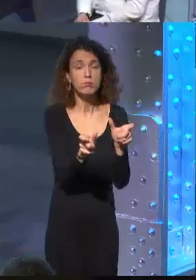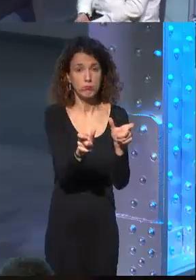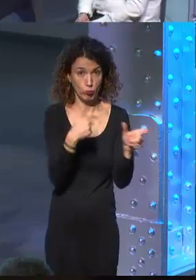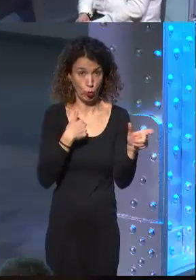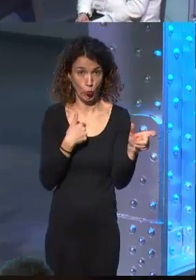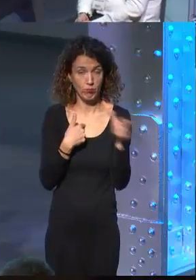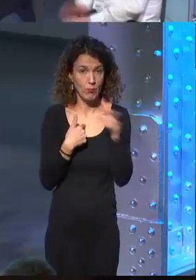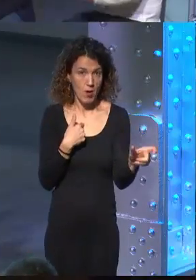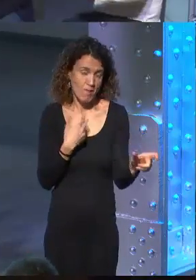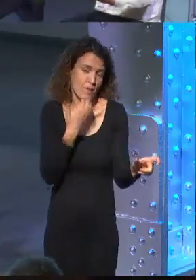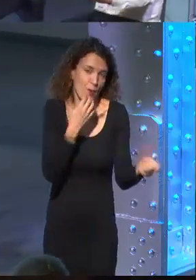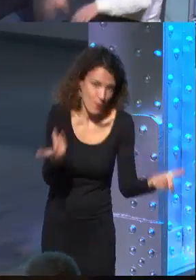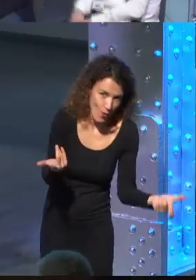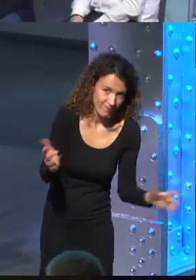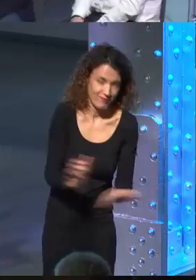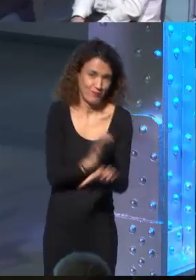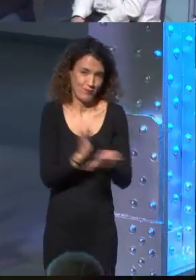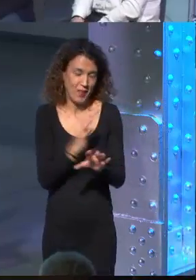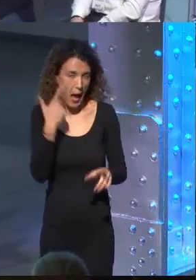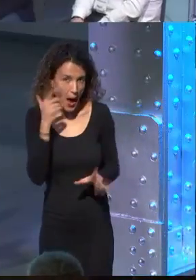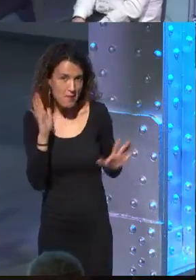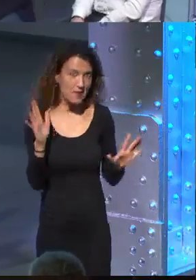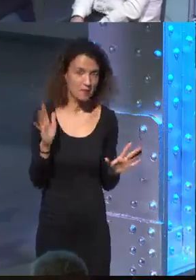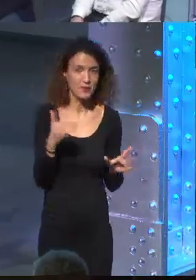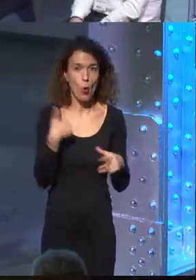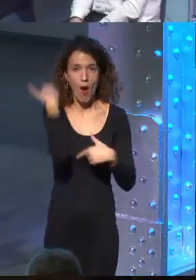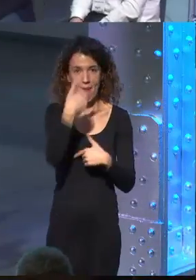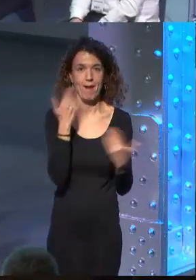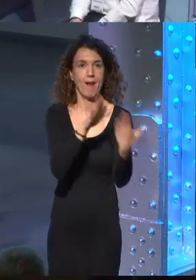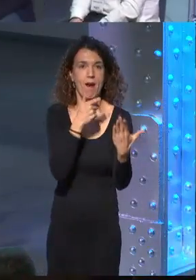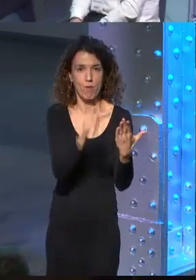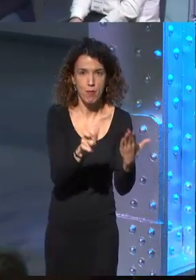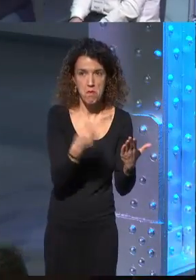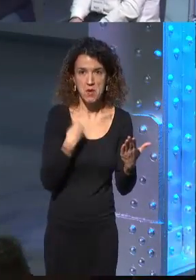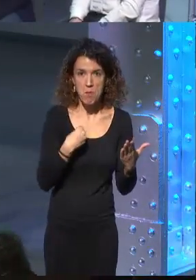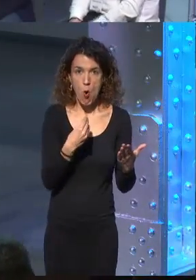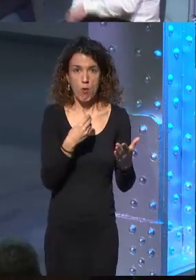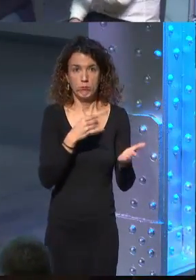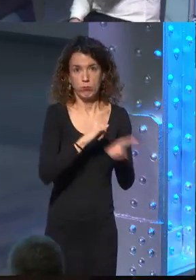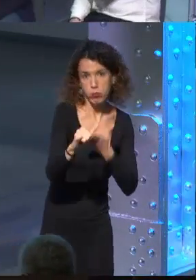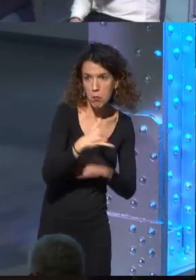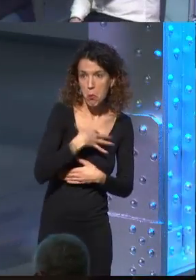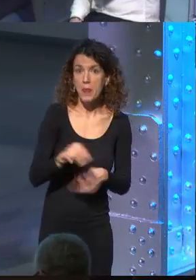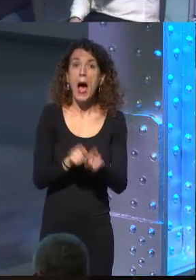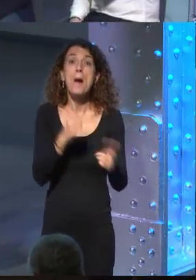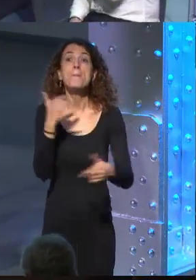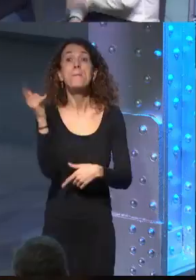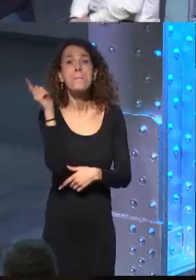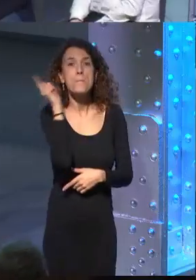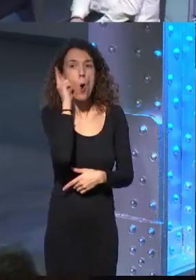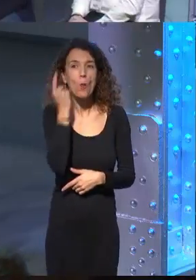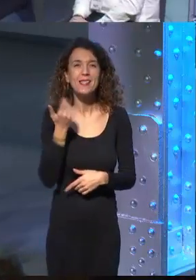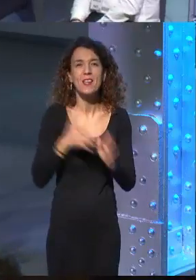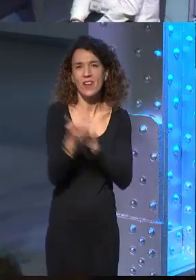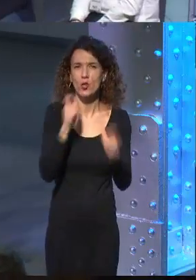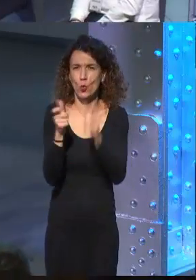etc. No, for example, if I insult somebody face to face, well, I mean, I insult this person face to face and through my cell